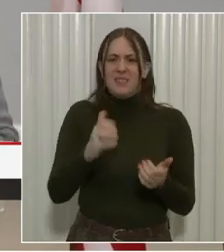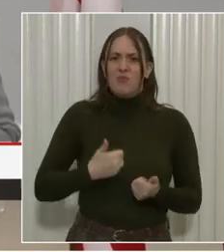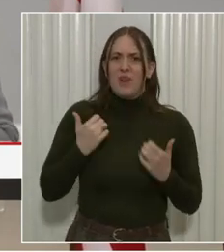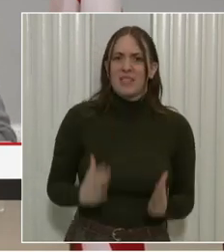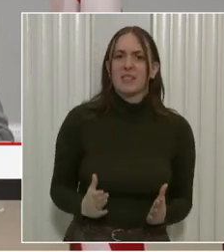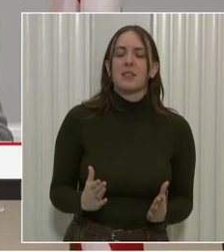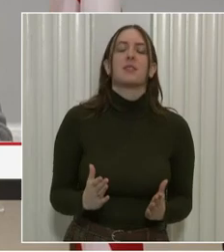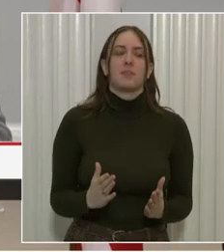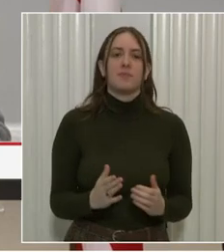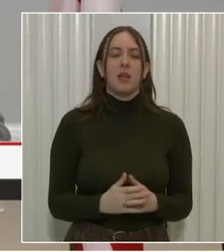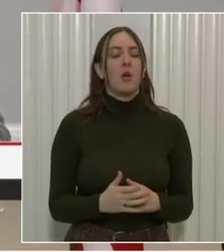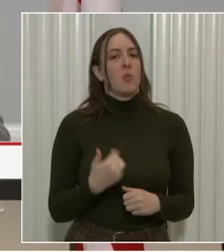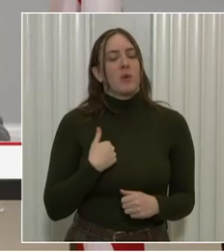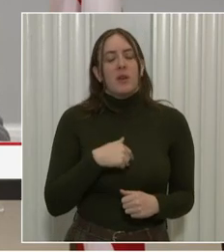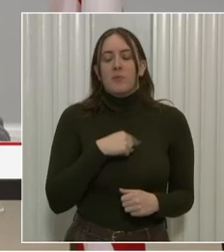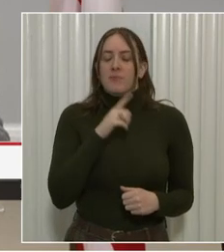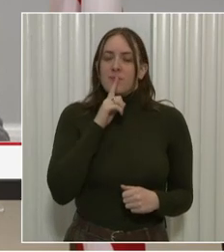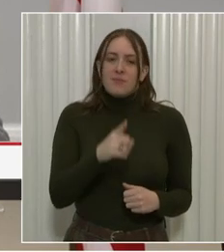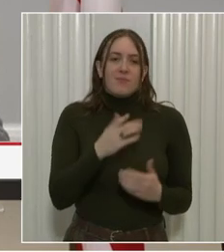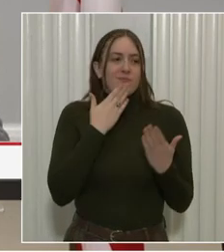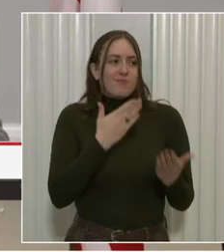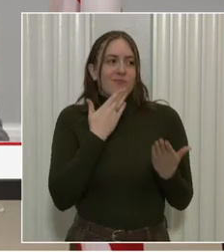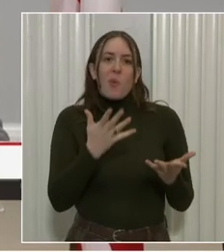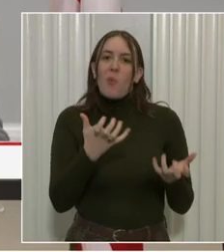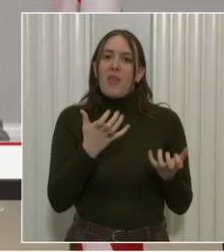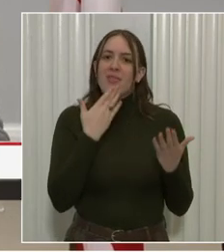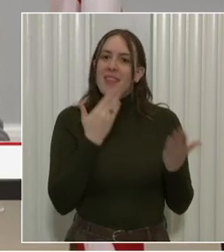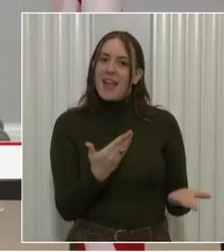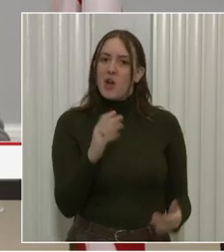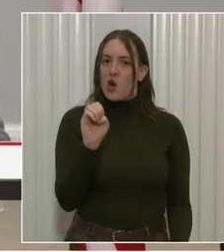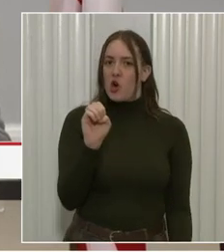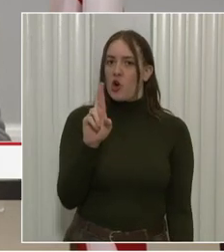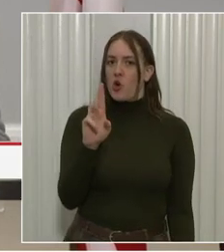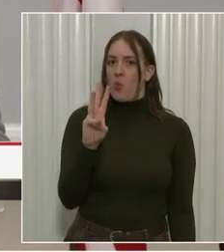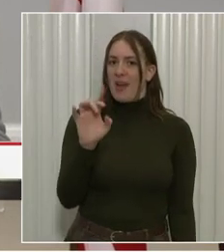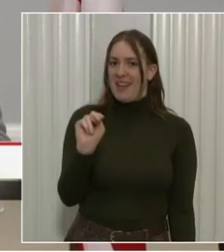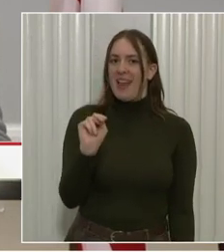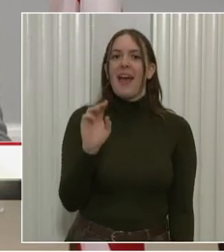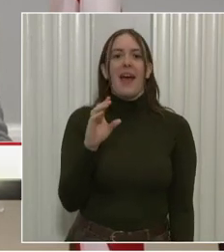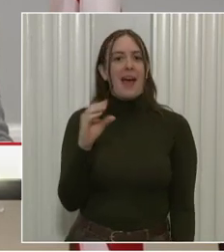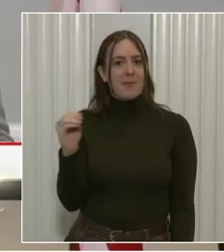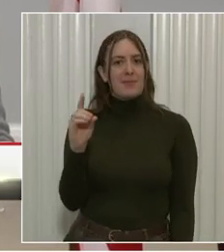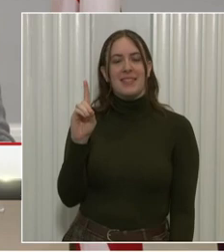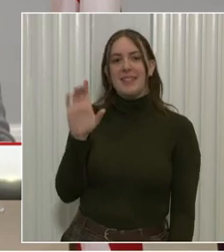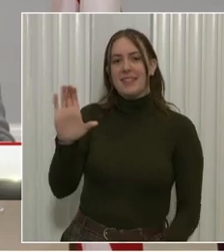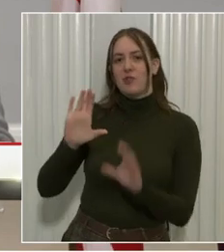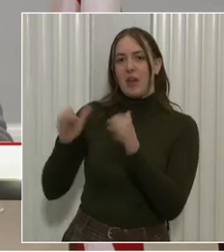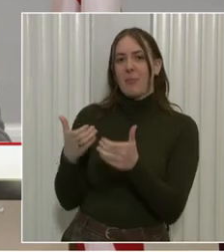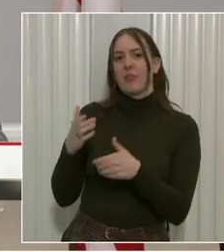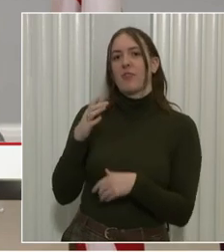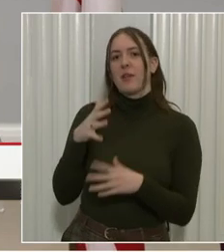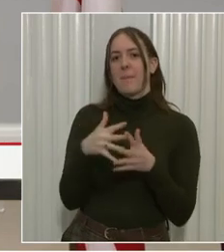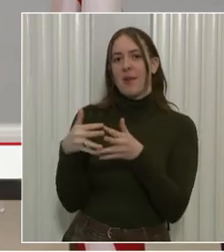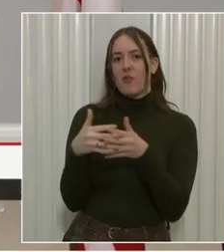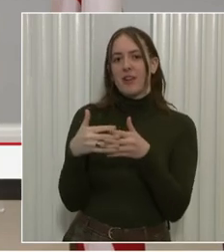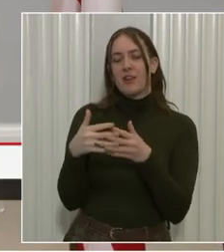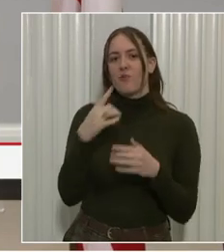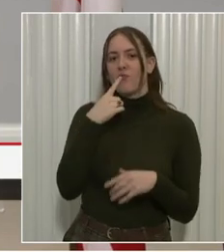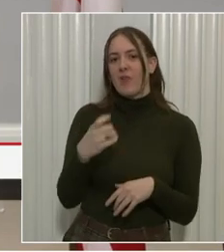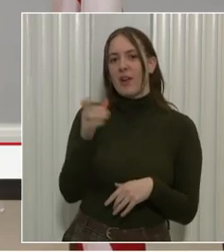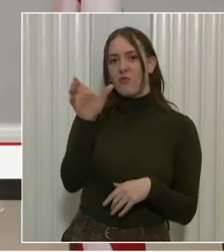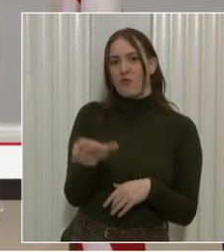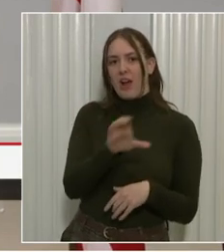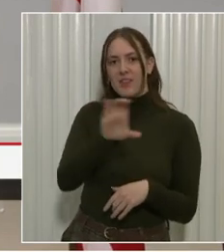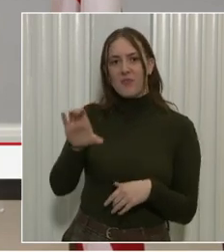very grateful, and I want to thank Erwin and the DC chapter of the American Red Cross for welcoming us to this beautiful facility